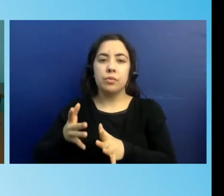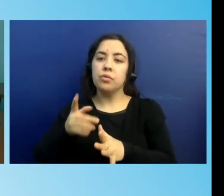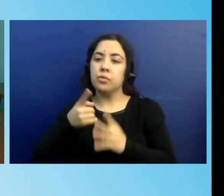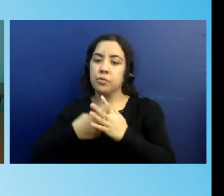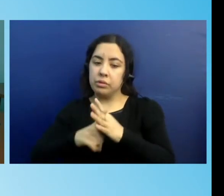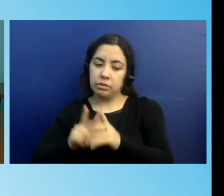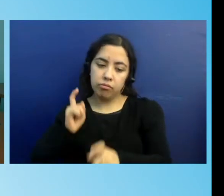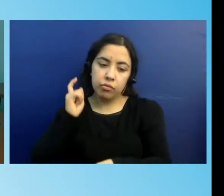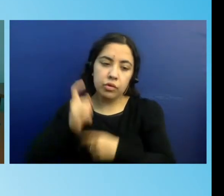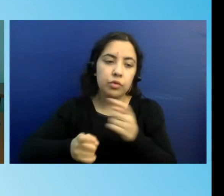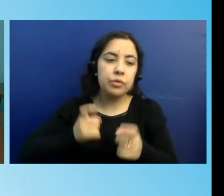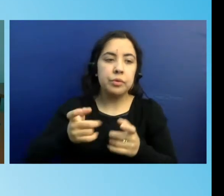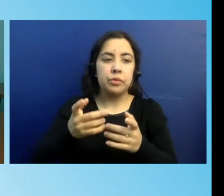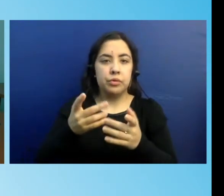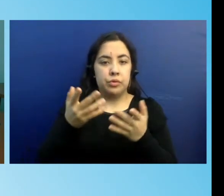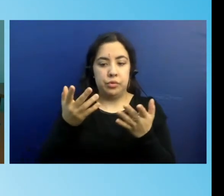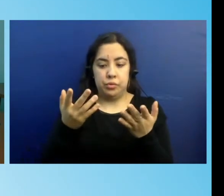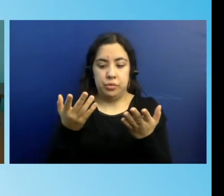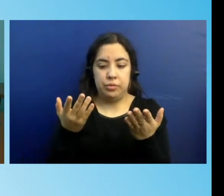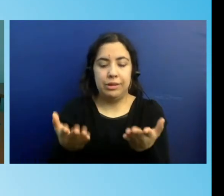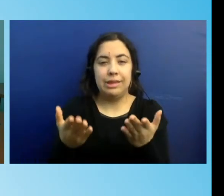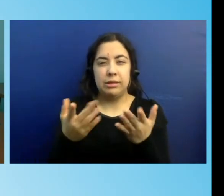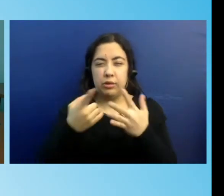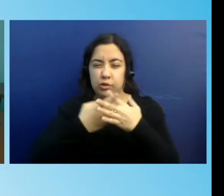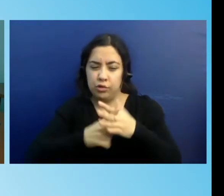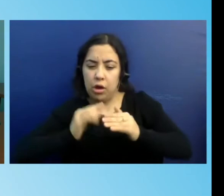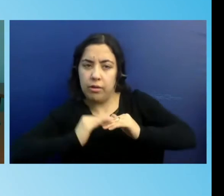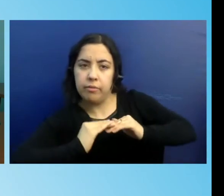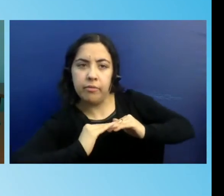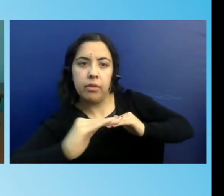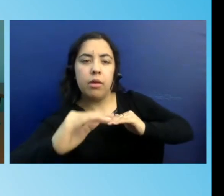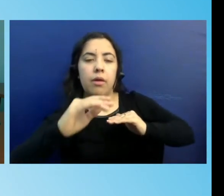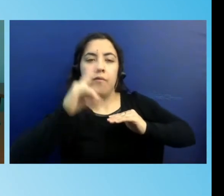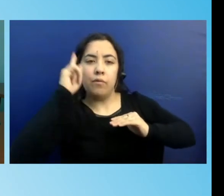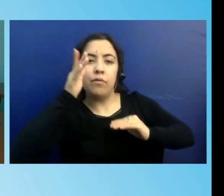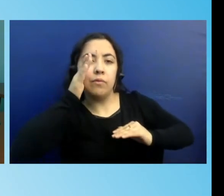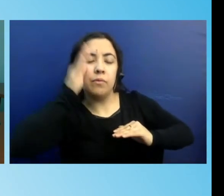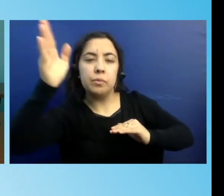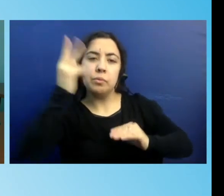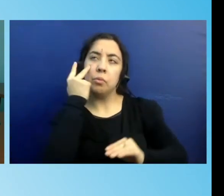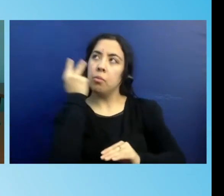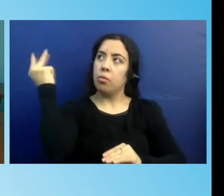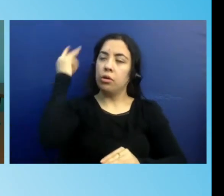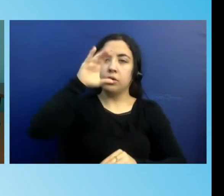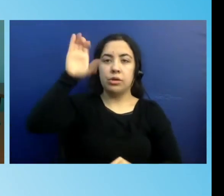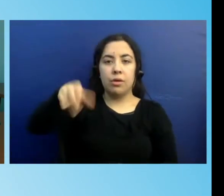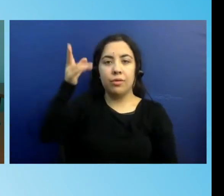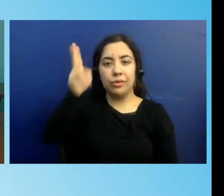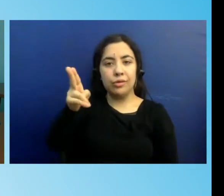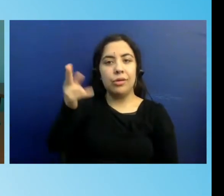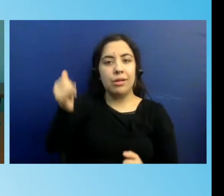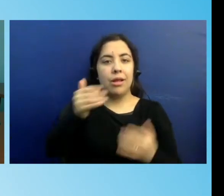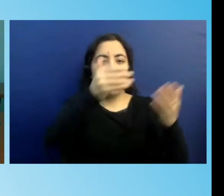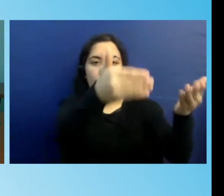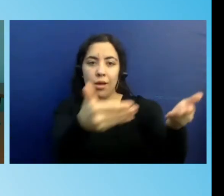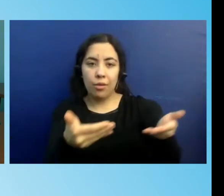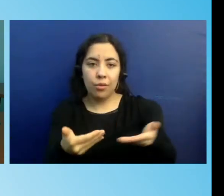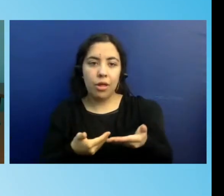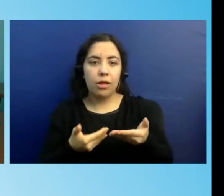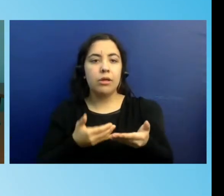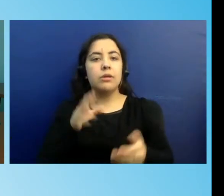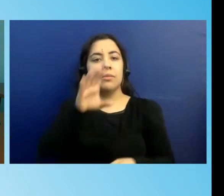and complete history. And so I'm pleased to welcome the Memorials and Monuments Assessment Project